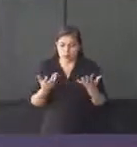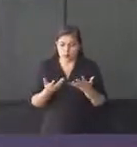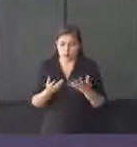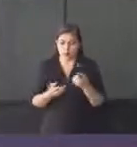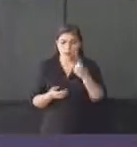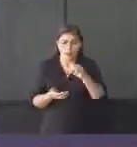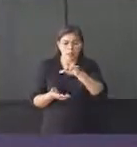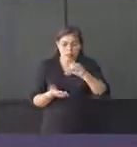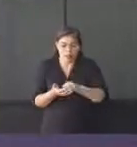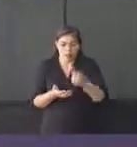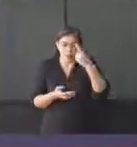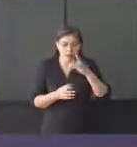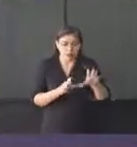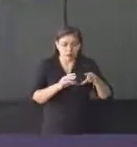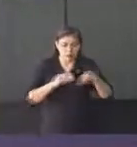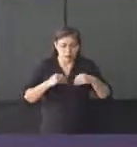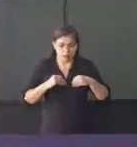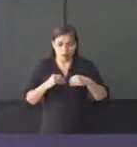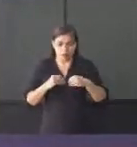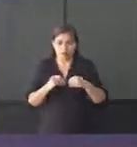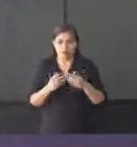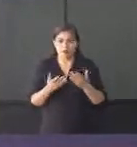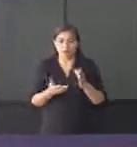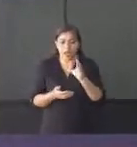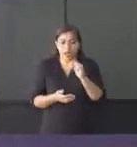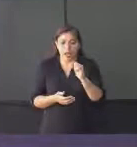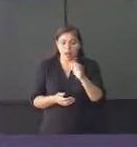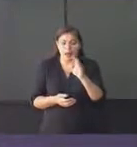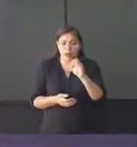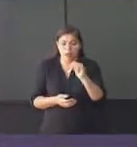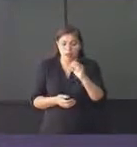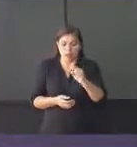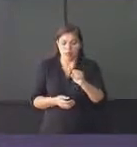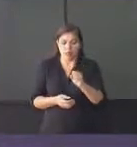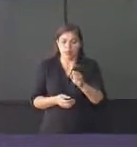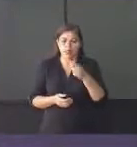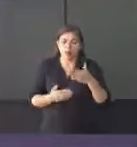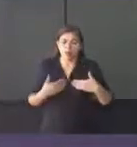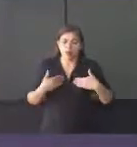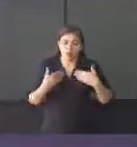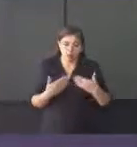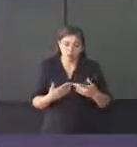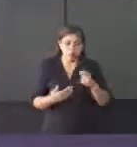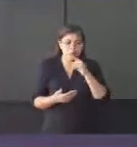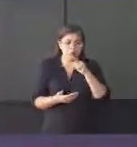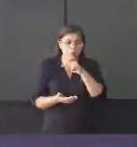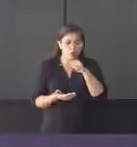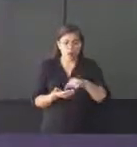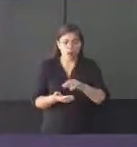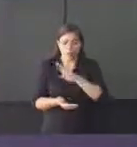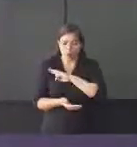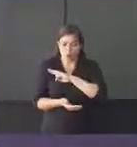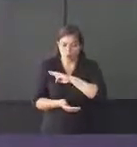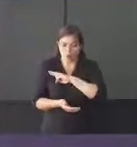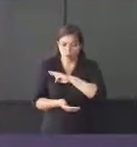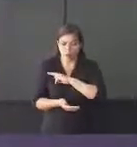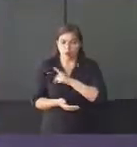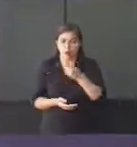the districts may establish extraordinary shelter centers called CAS and trust them to private